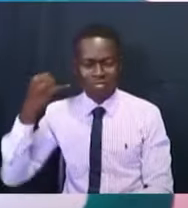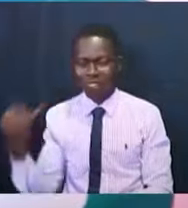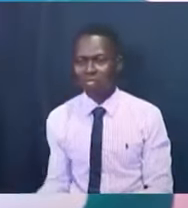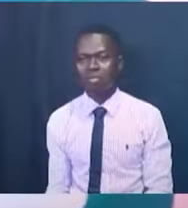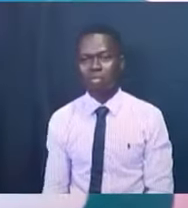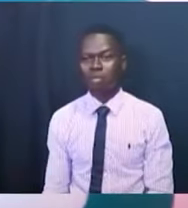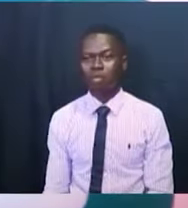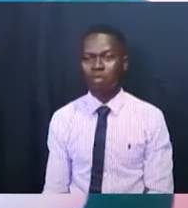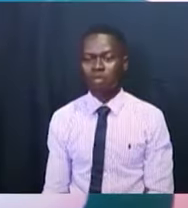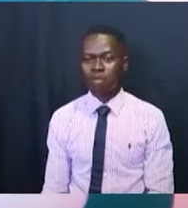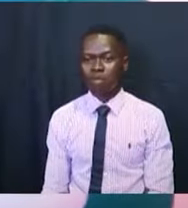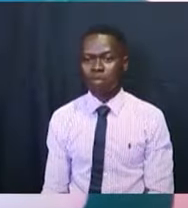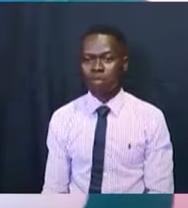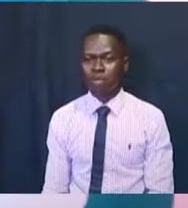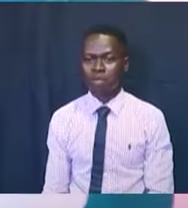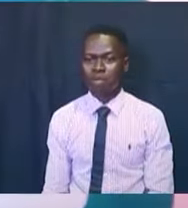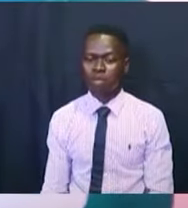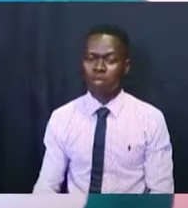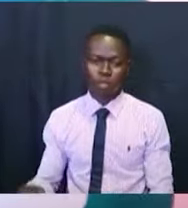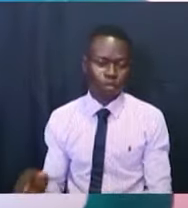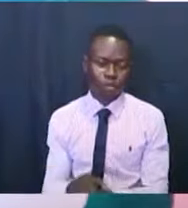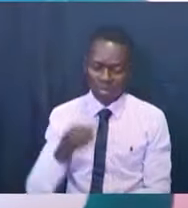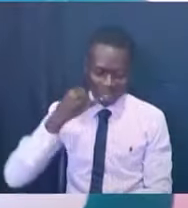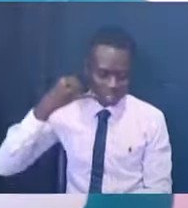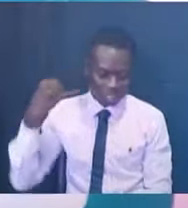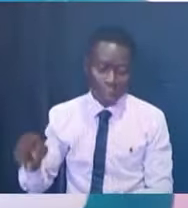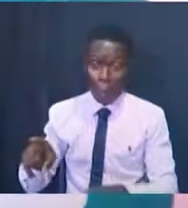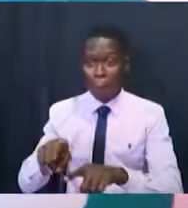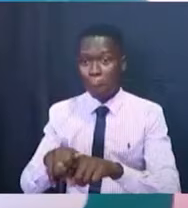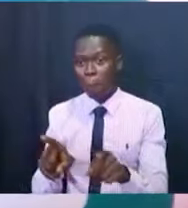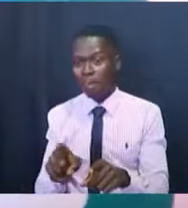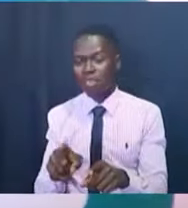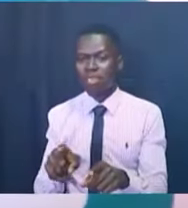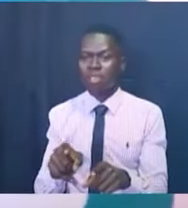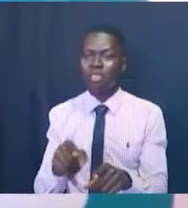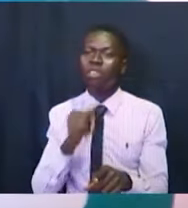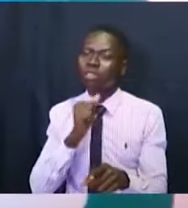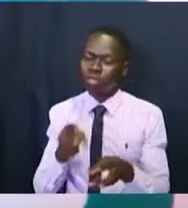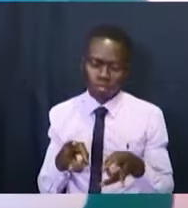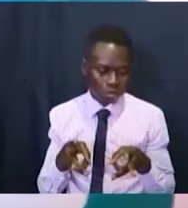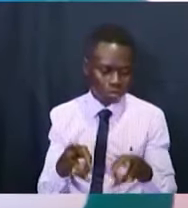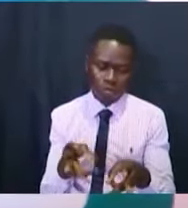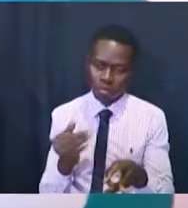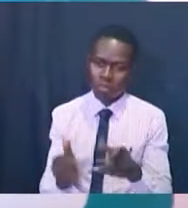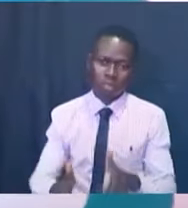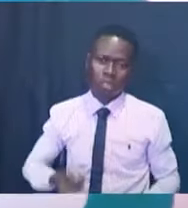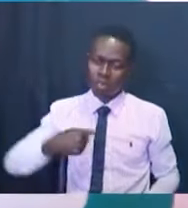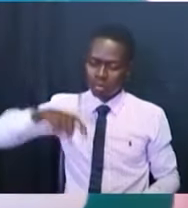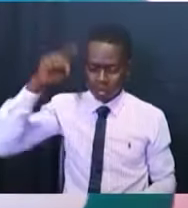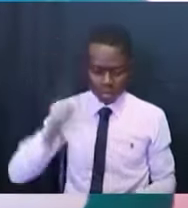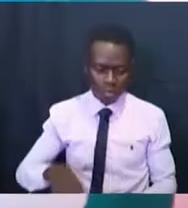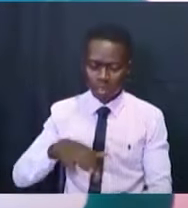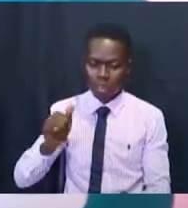idolatry. Verse 20. That, however, it's not the way of life you learn.